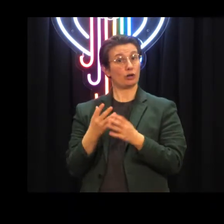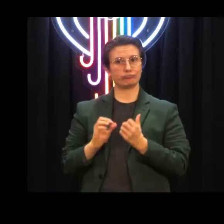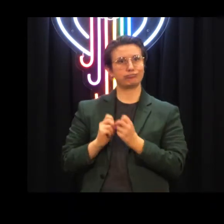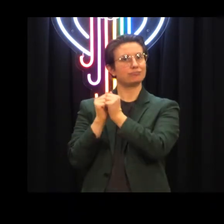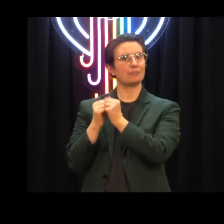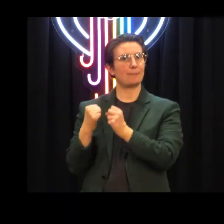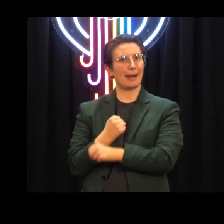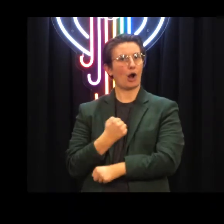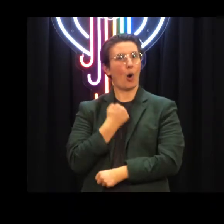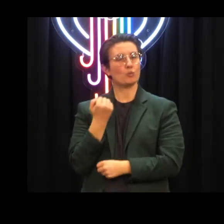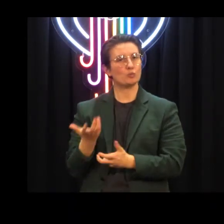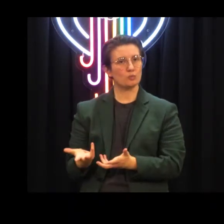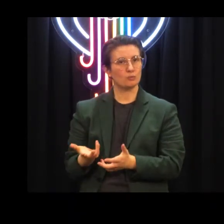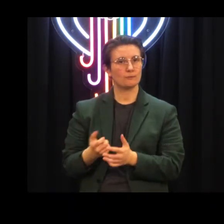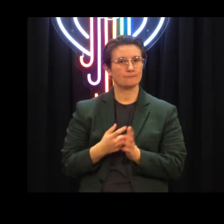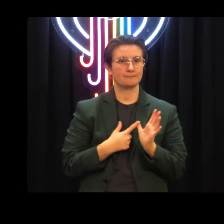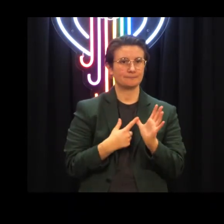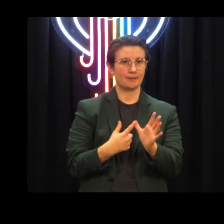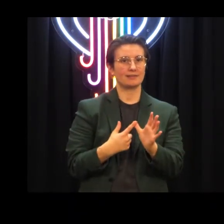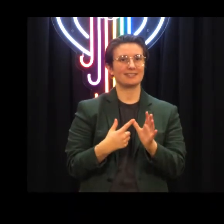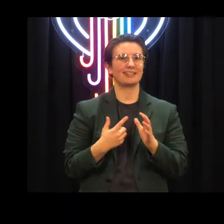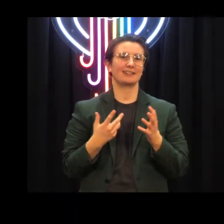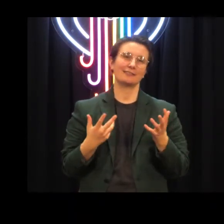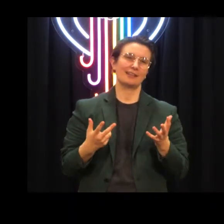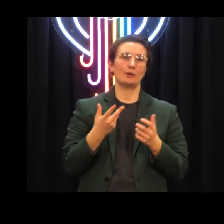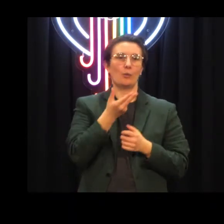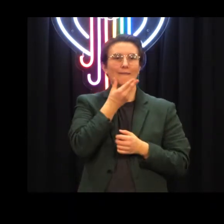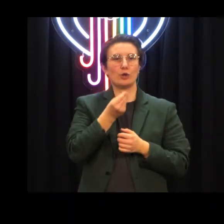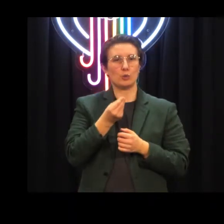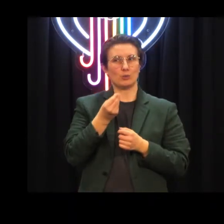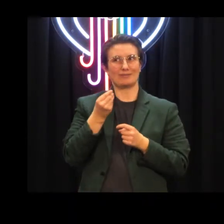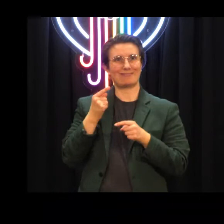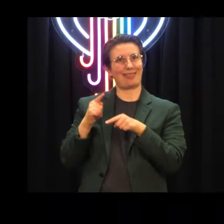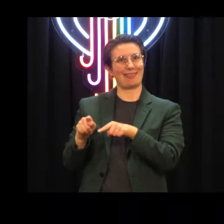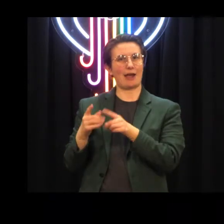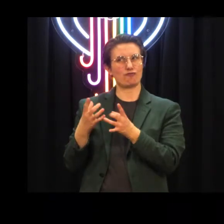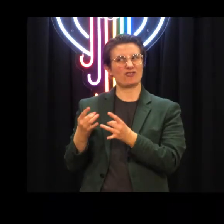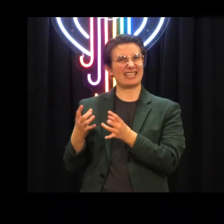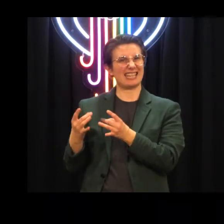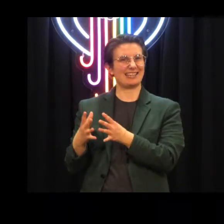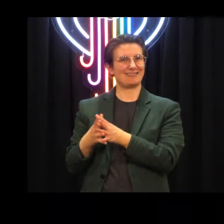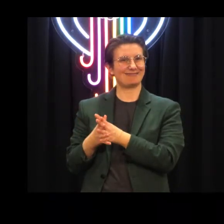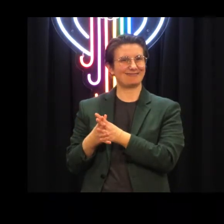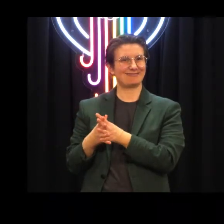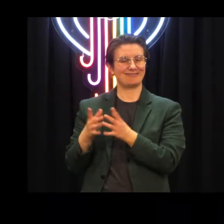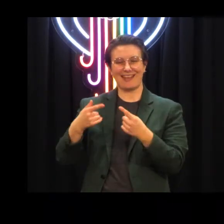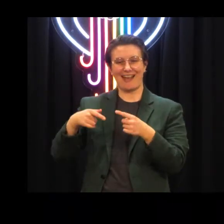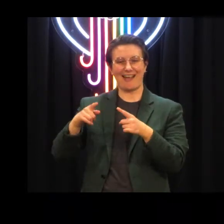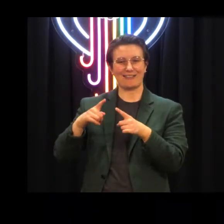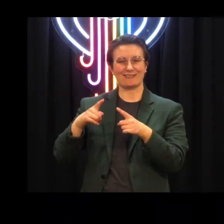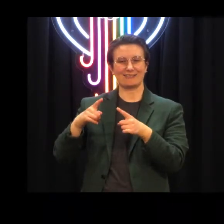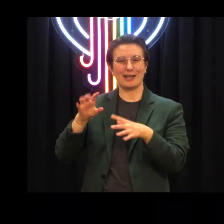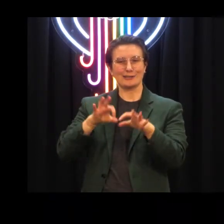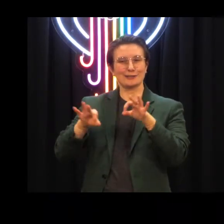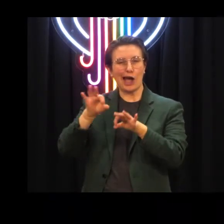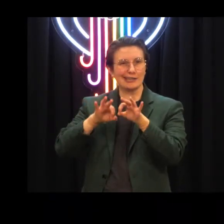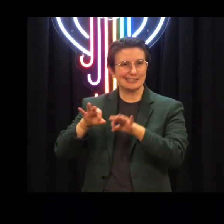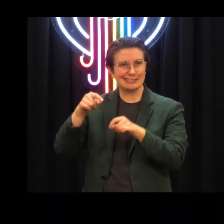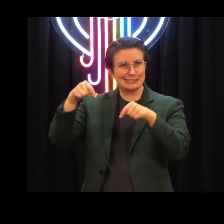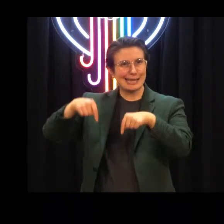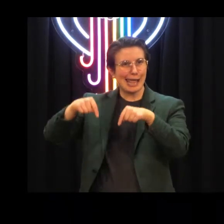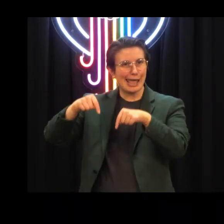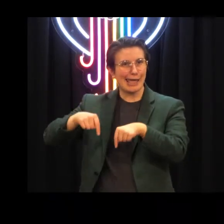local vaccine development capacity to some extent, and I think if we were to further fund that, that would